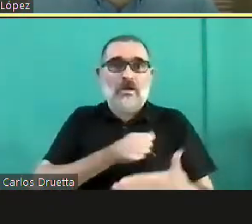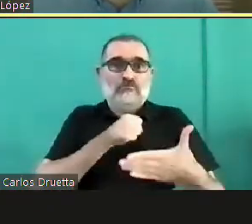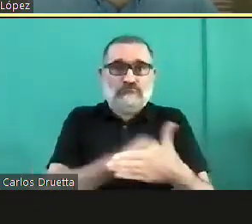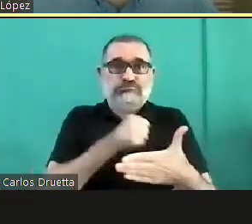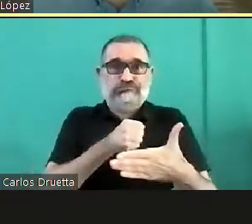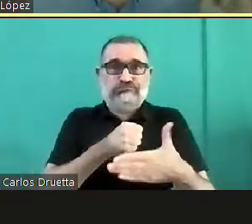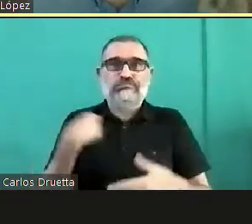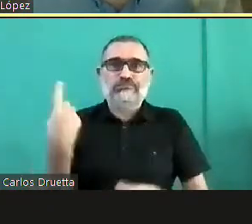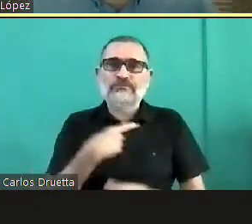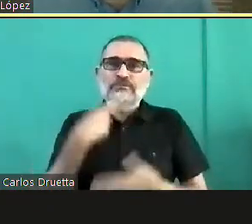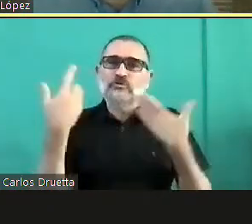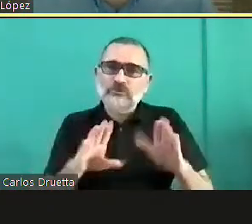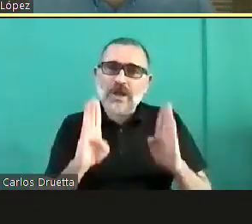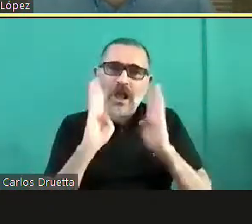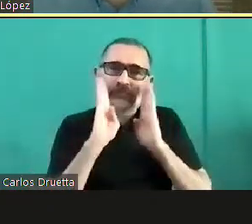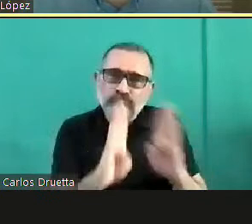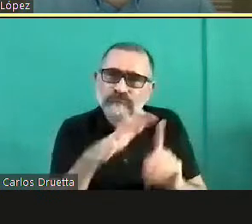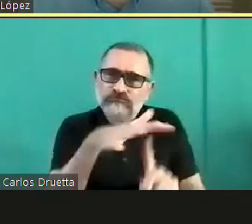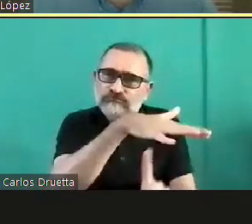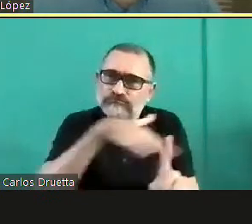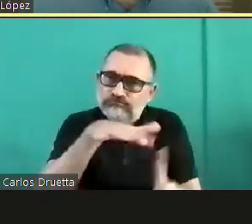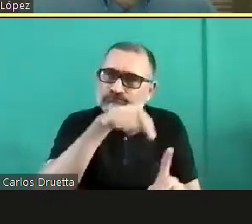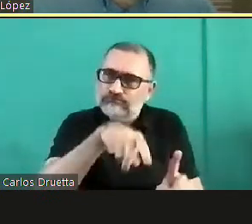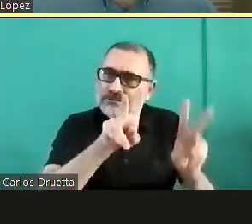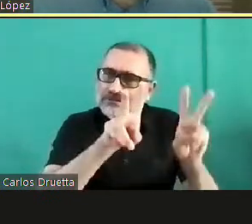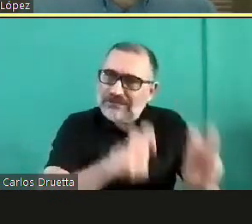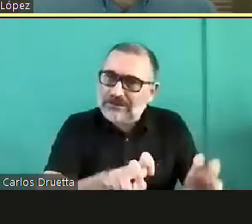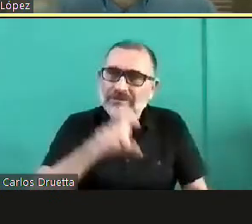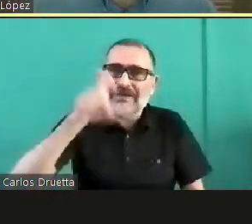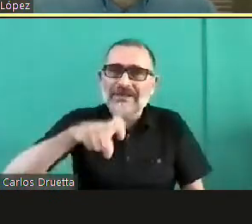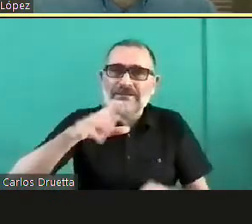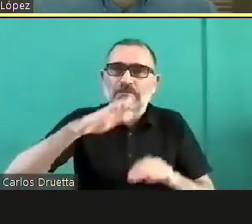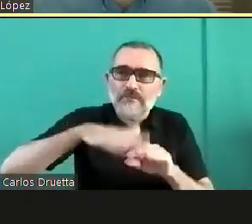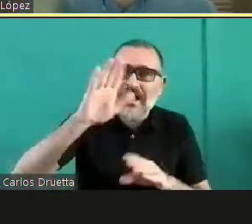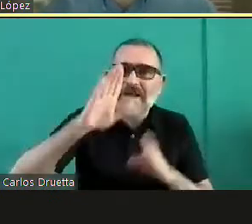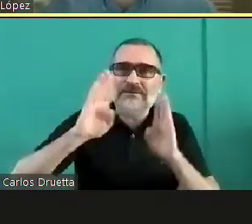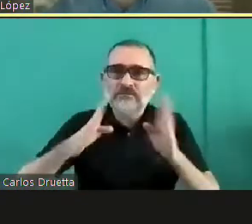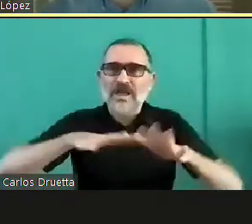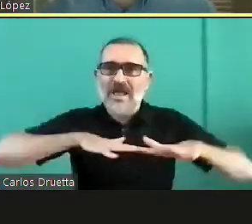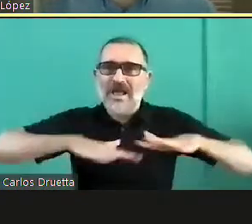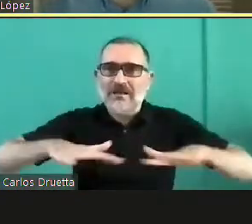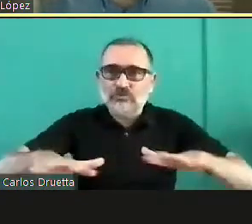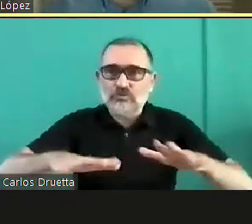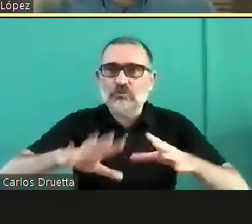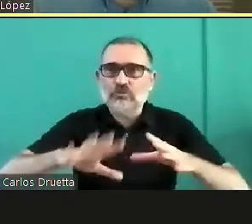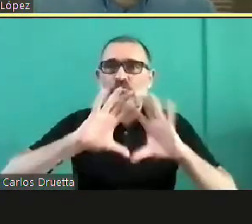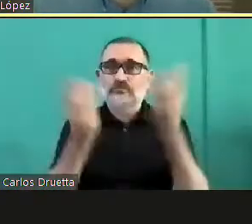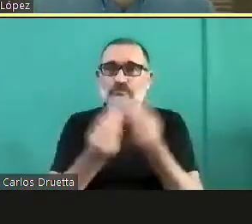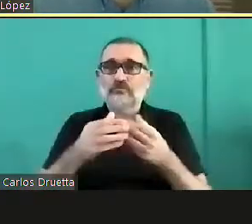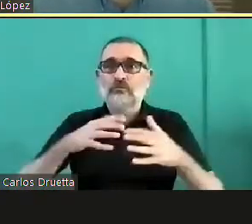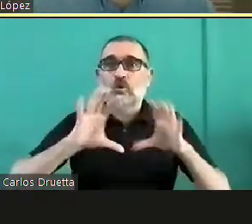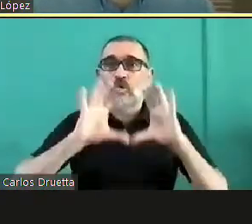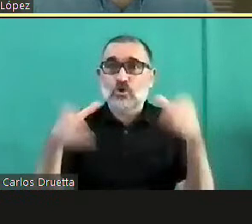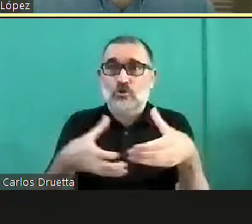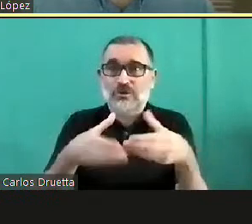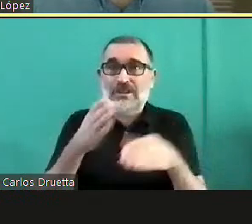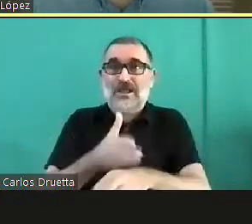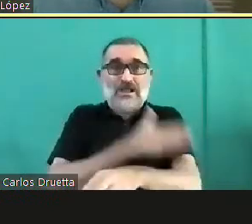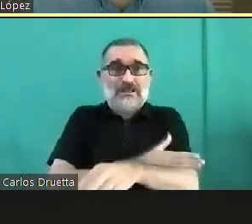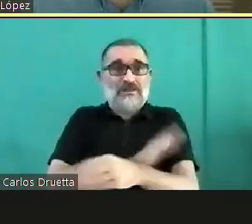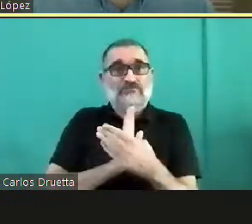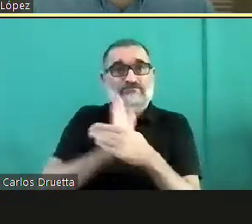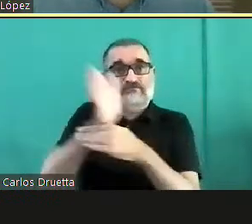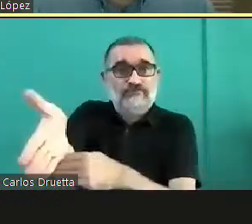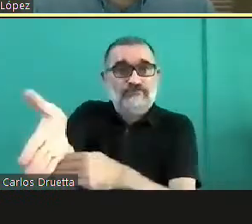sector for this to work. So we've been looking at intersectoral policies and been doing so